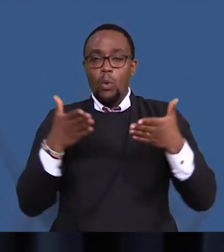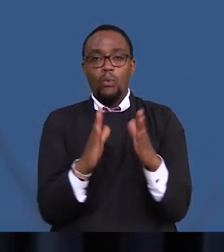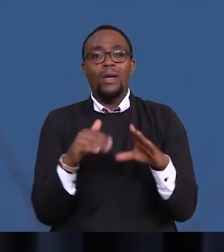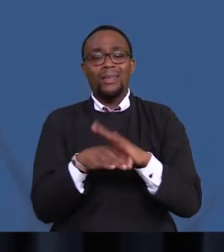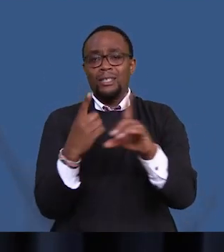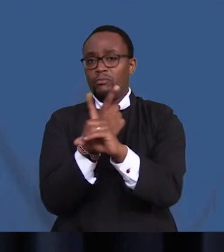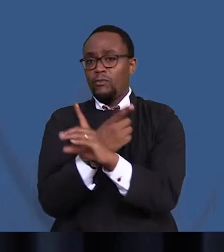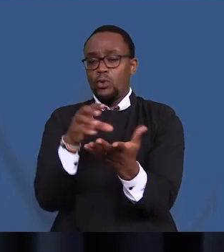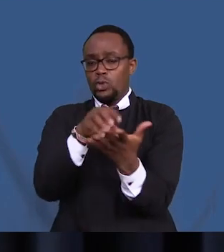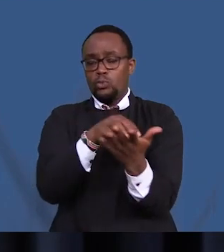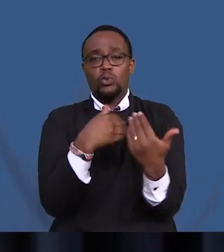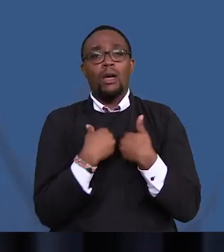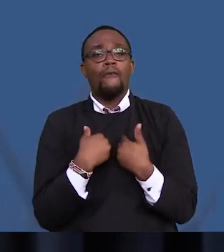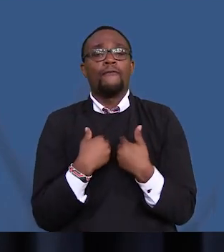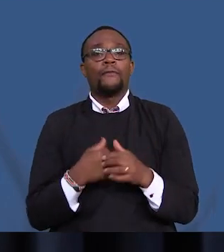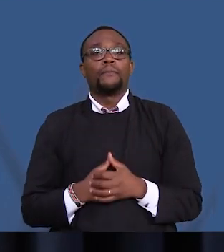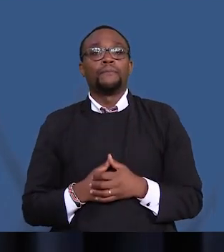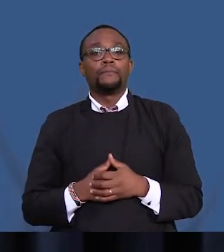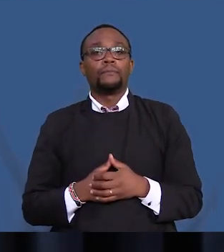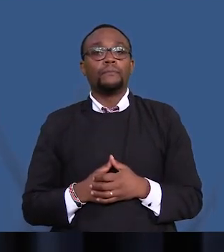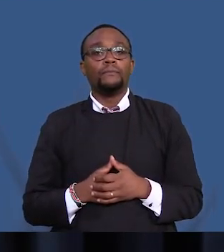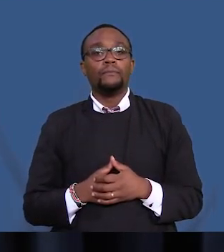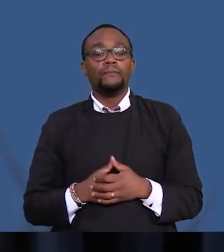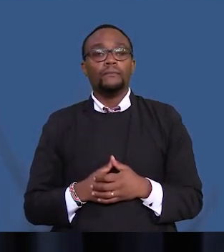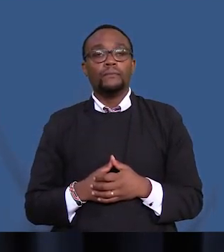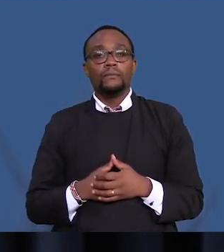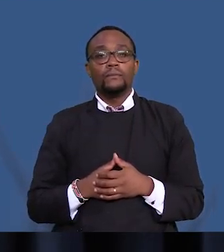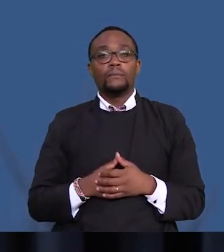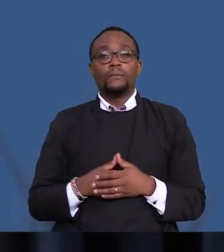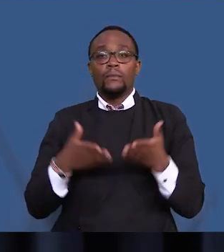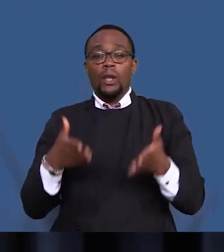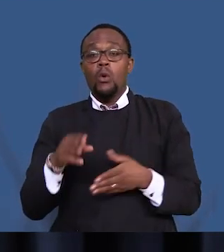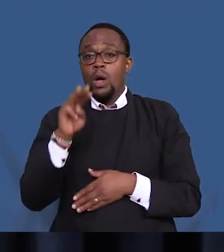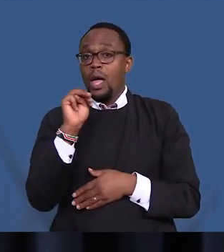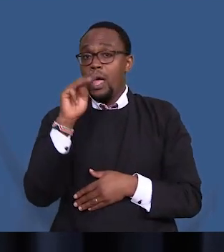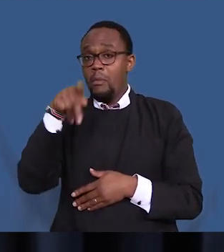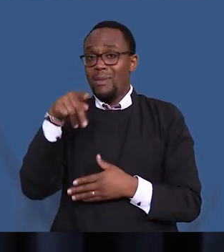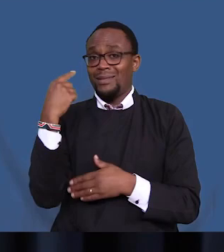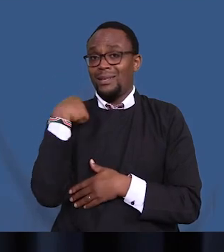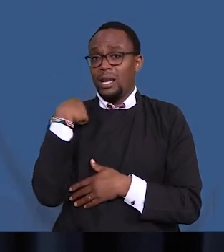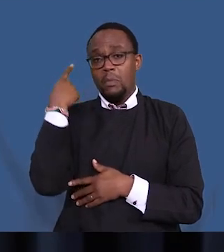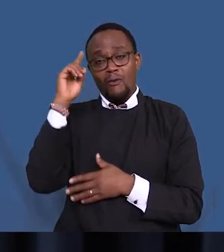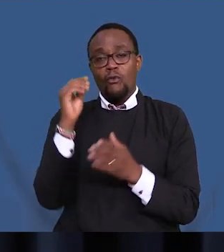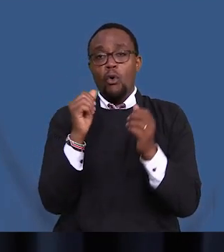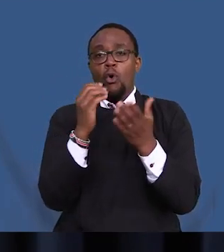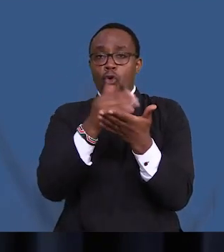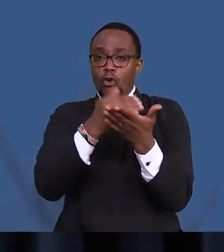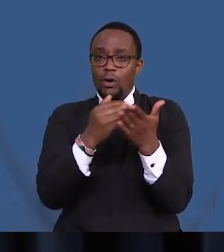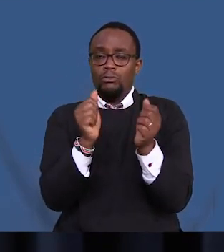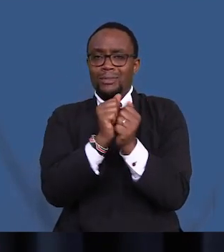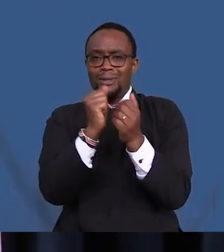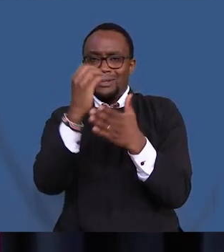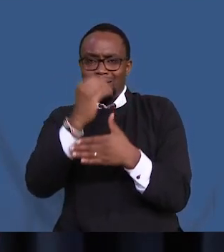respective contexts. Now, our pay bill for offering tithes and